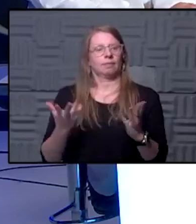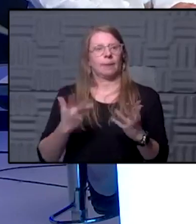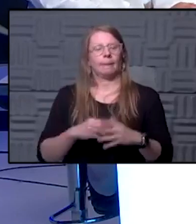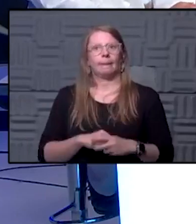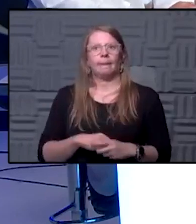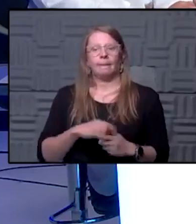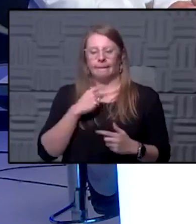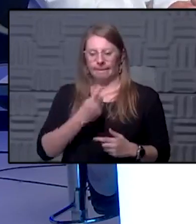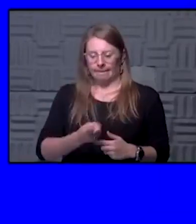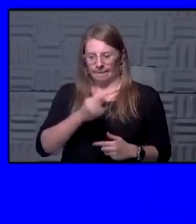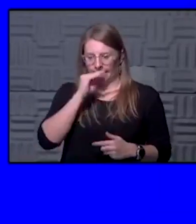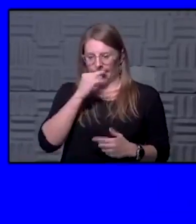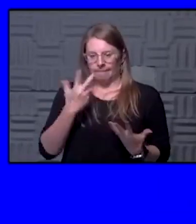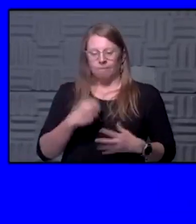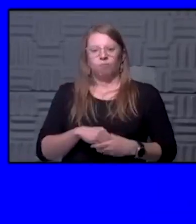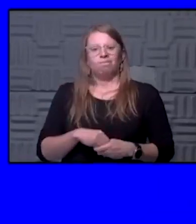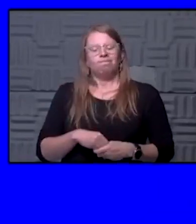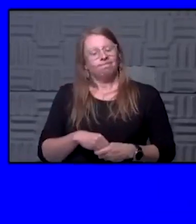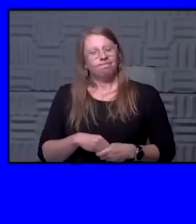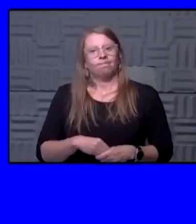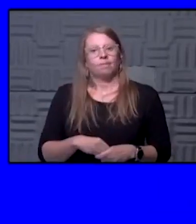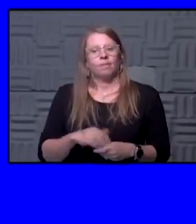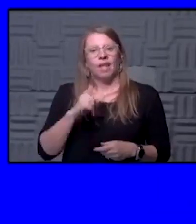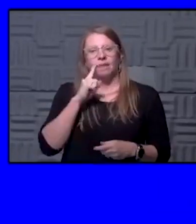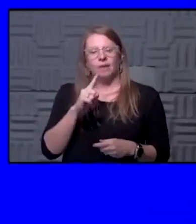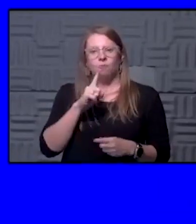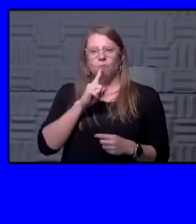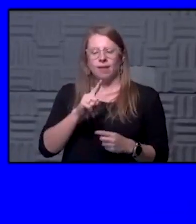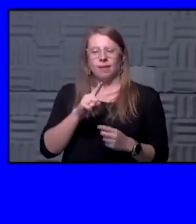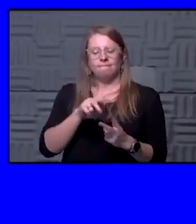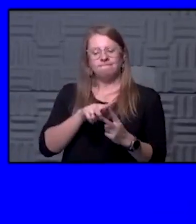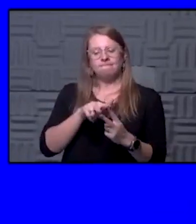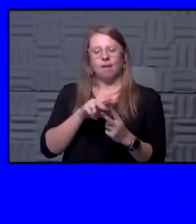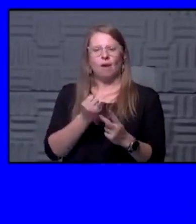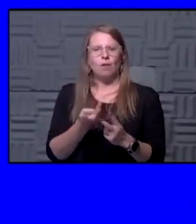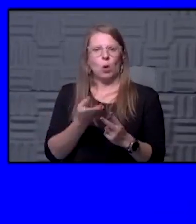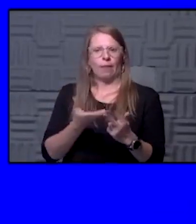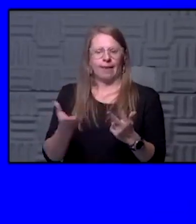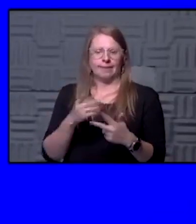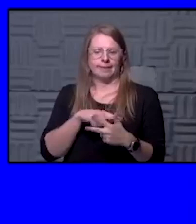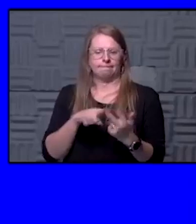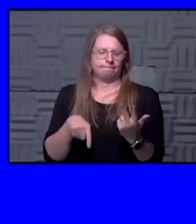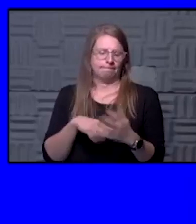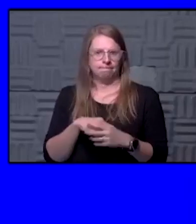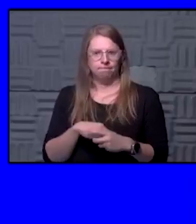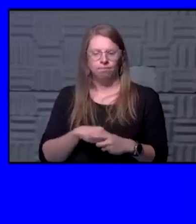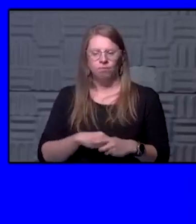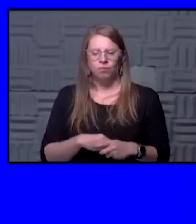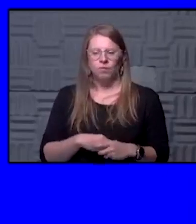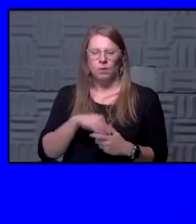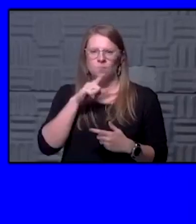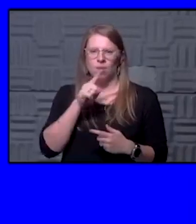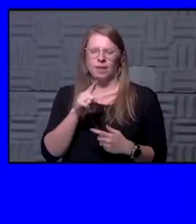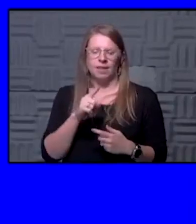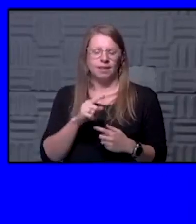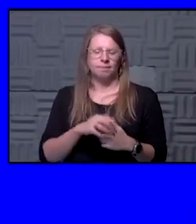tell our children? I think it's a combination of things. Again, it just goes back